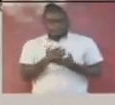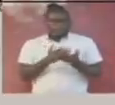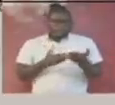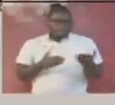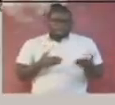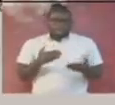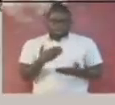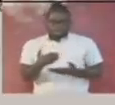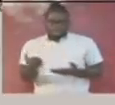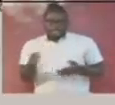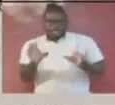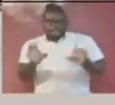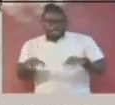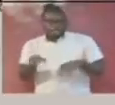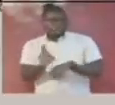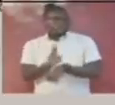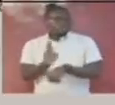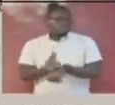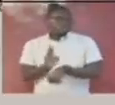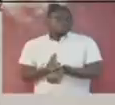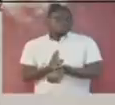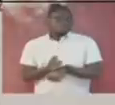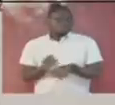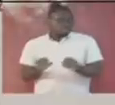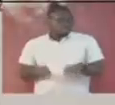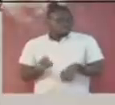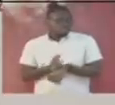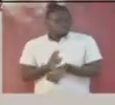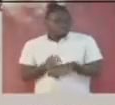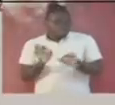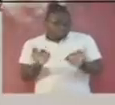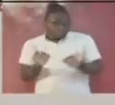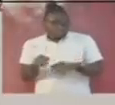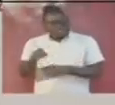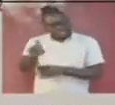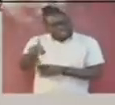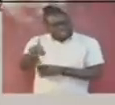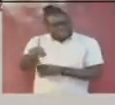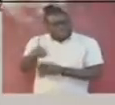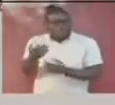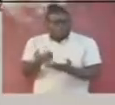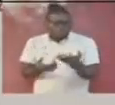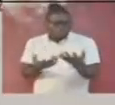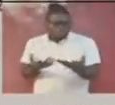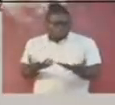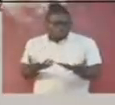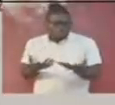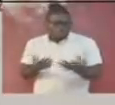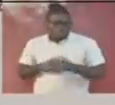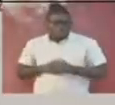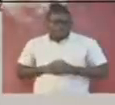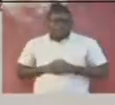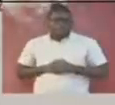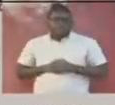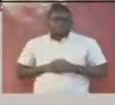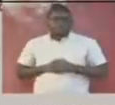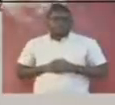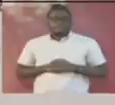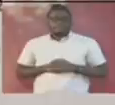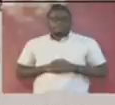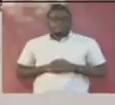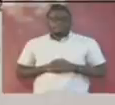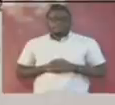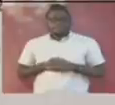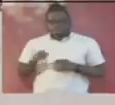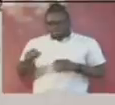need it. And in that regard, I'm pleased to announce that on January 12th of 2021, the